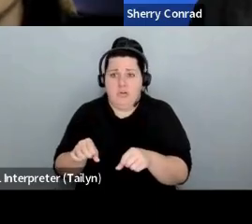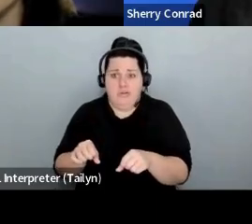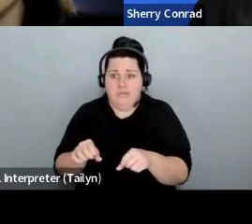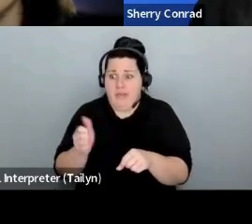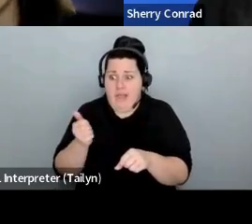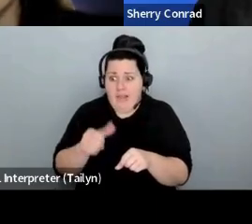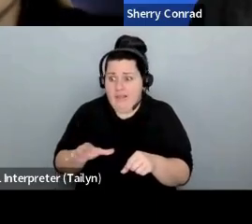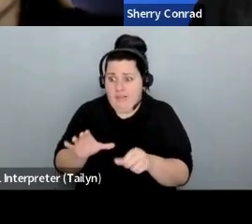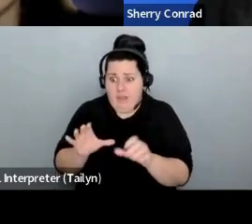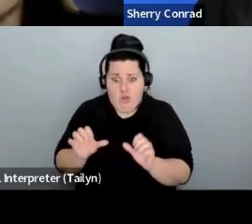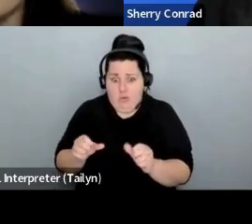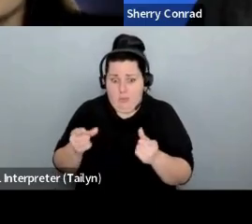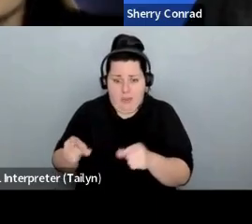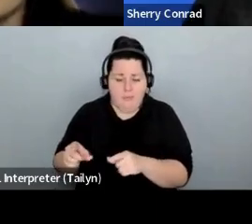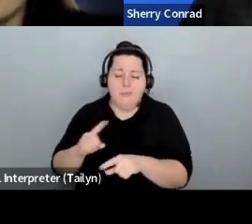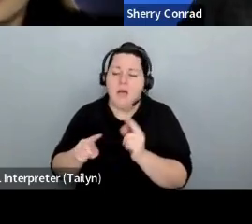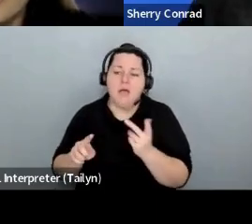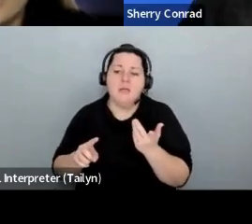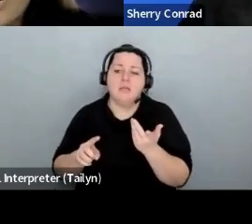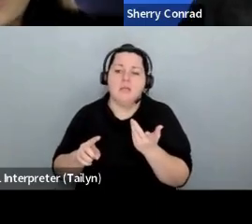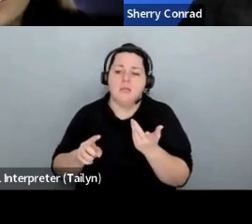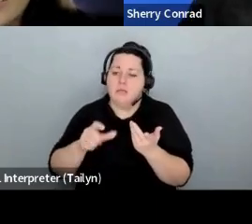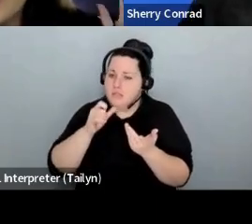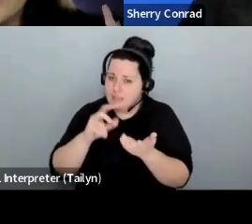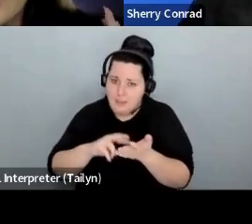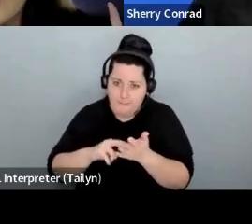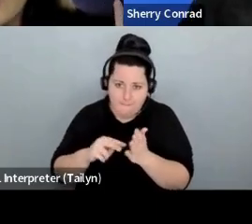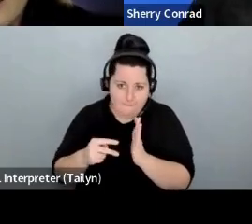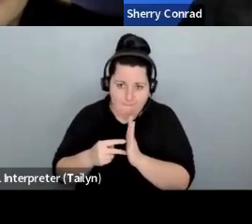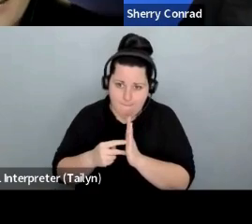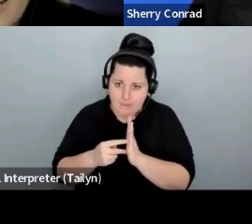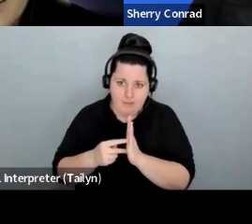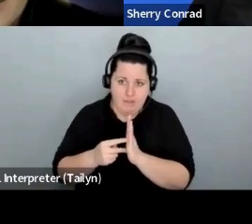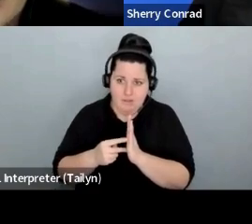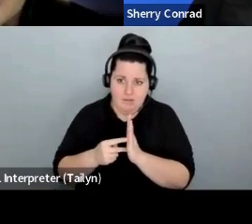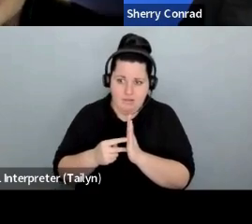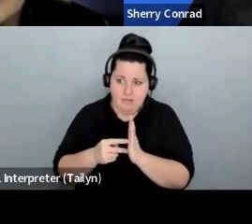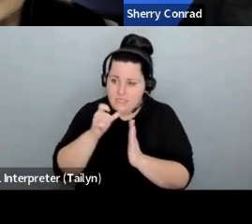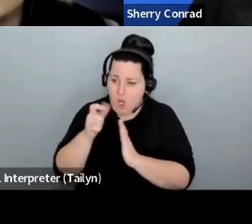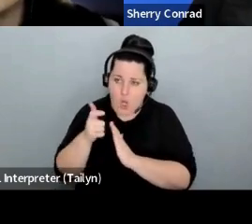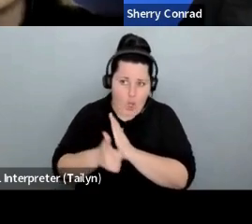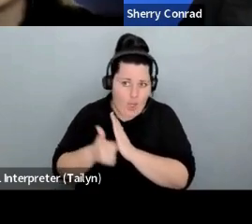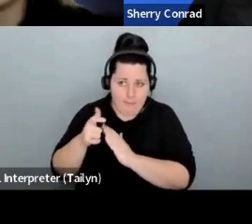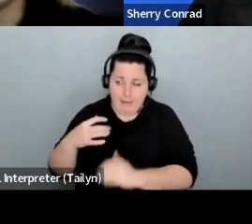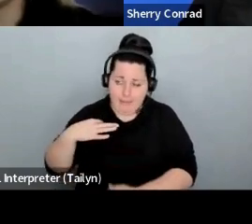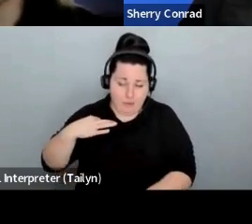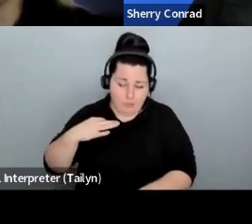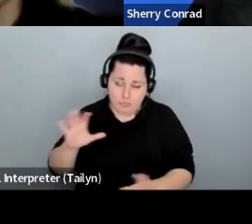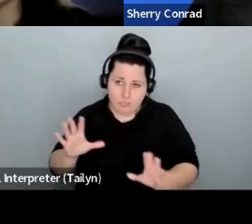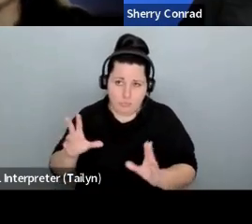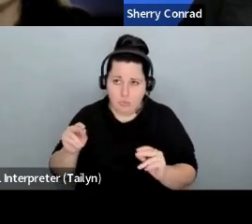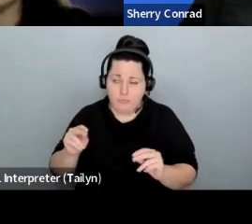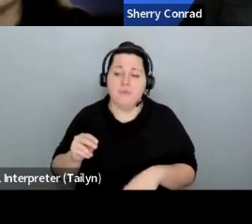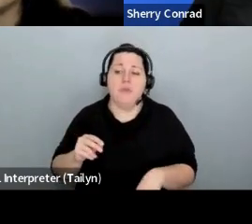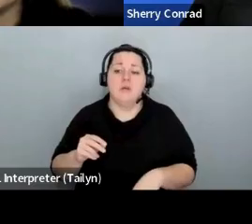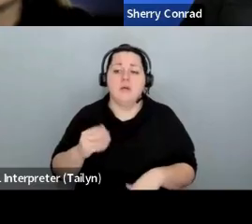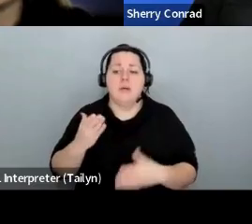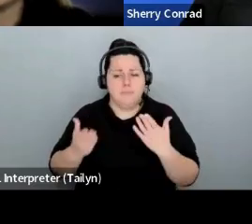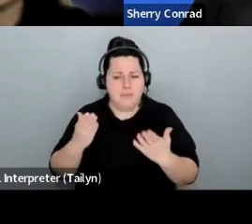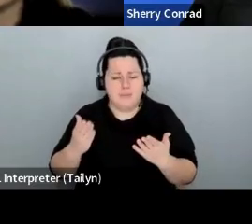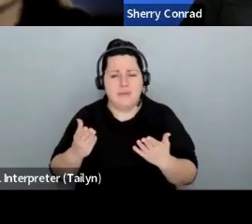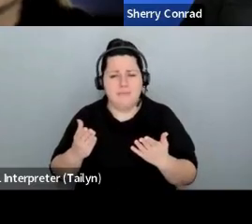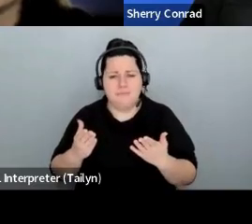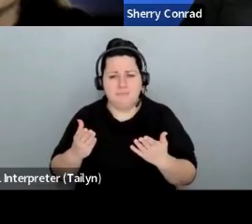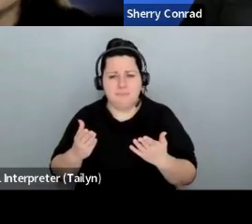on with that child, but that doesn't mean that, just like anything, there's just not an automatic eligibility. But yeah, maybe if you